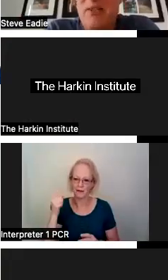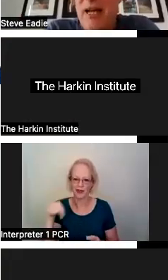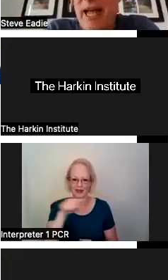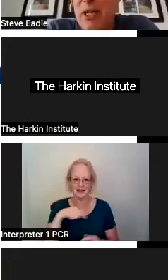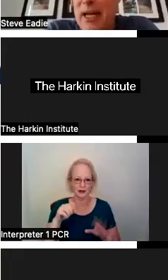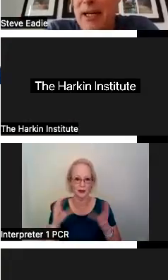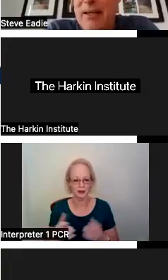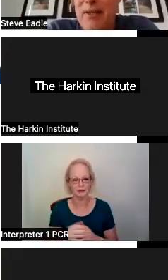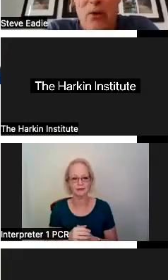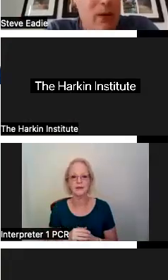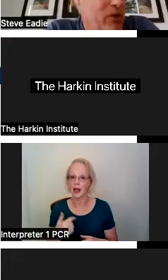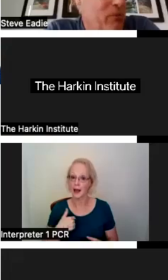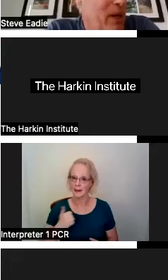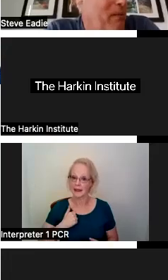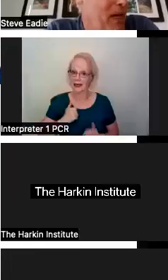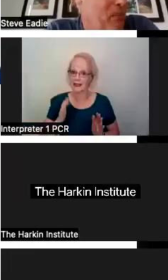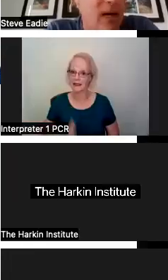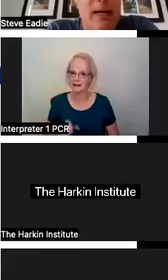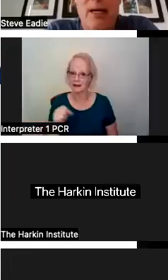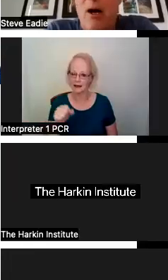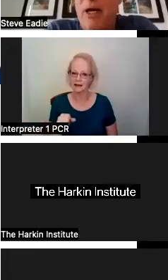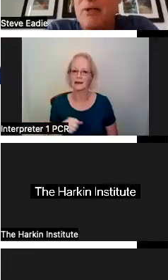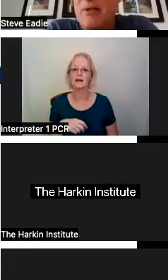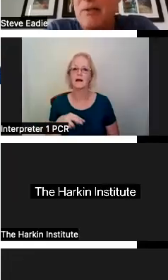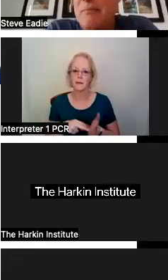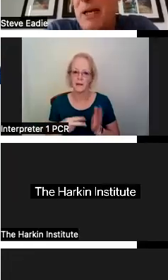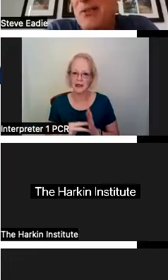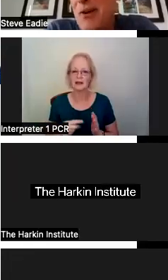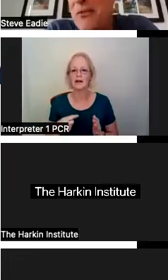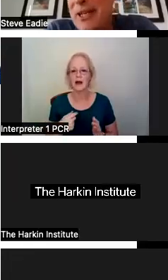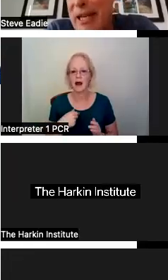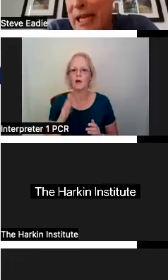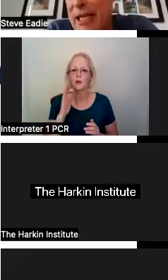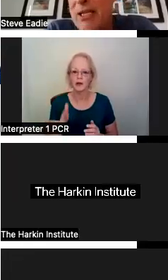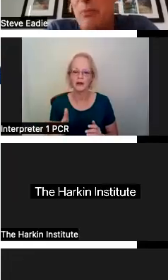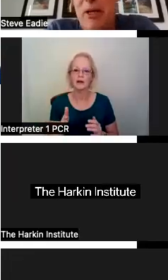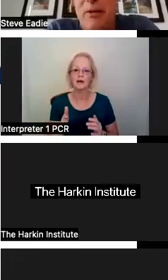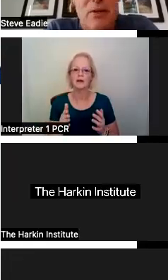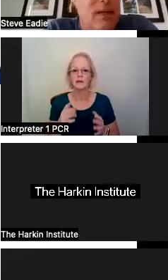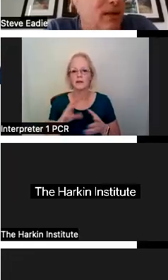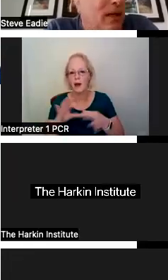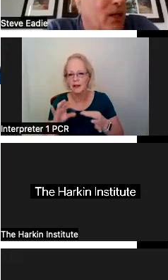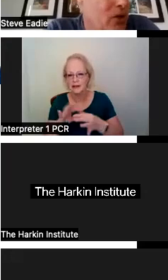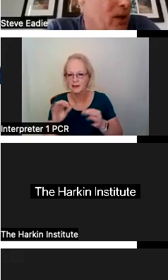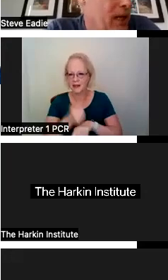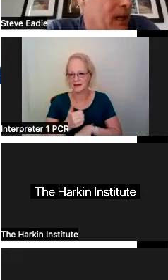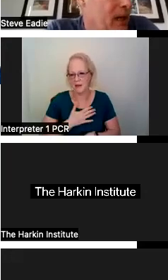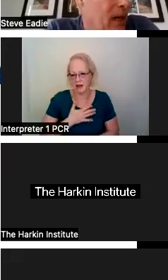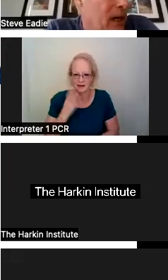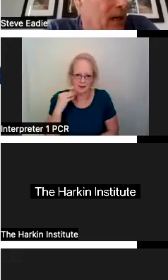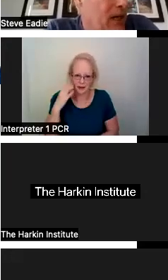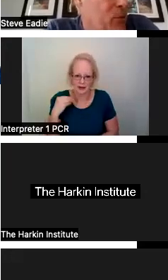has been mentioned, I am a Canadian, and so I'm going to be making my comments based on the Canadian experience and